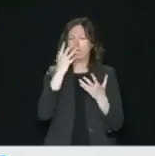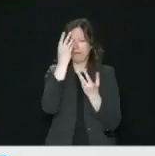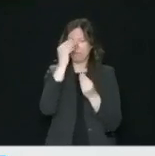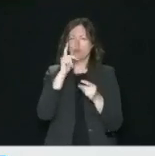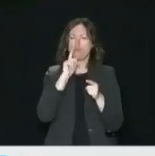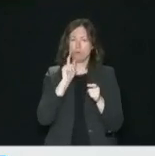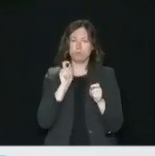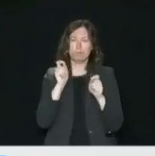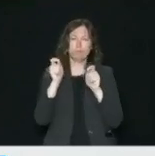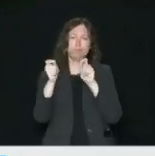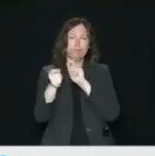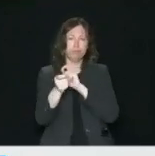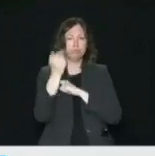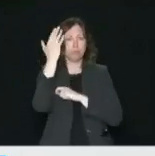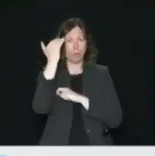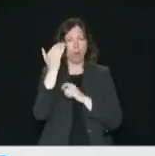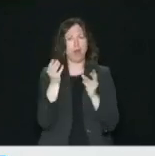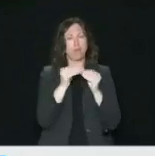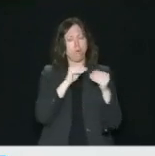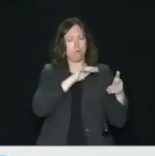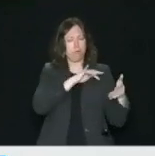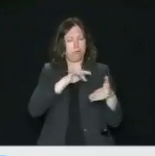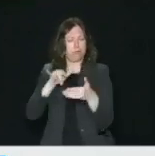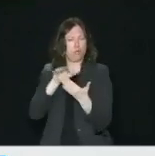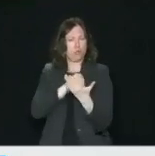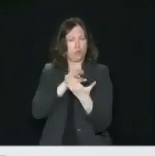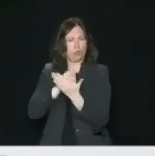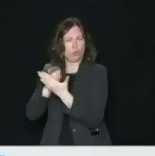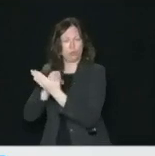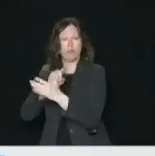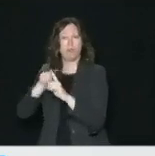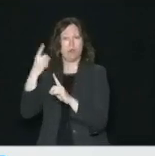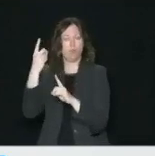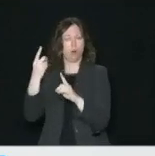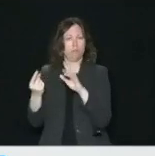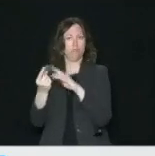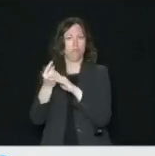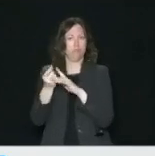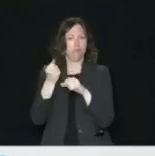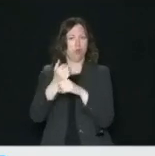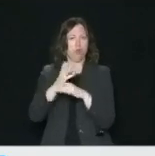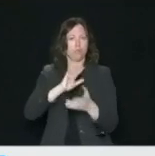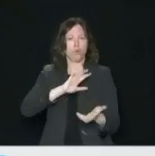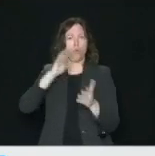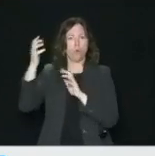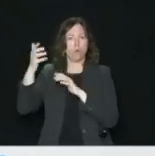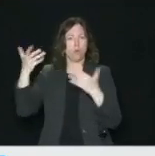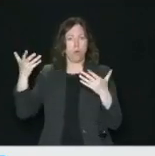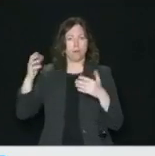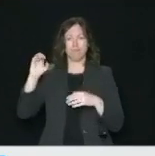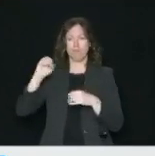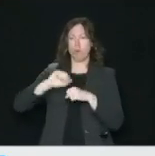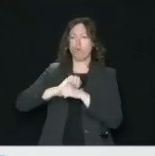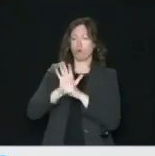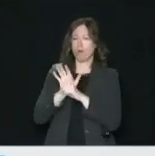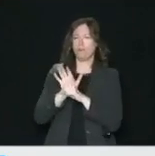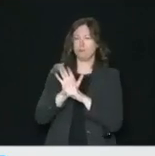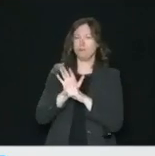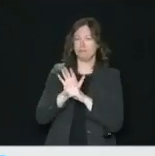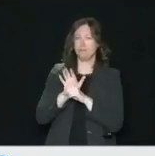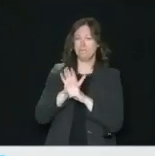for extra vaccine booster doses. We may sort of find a rhythm where